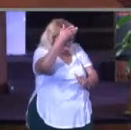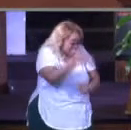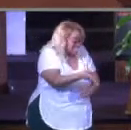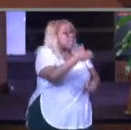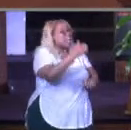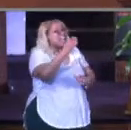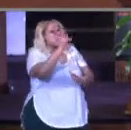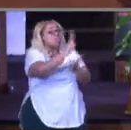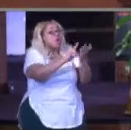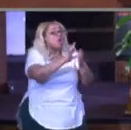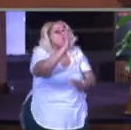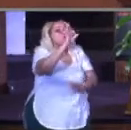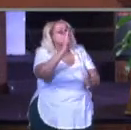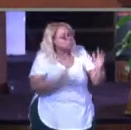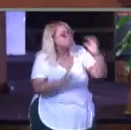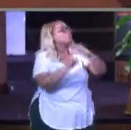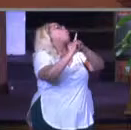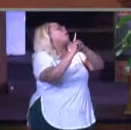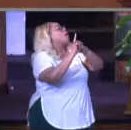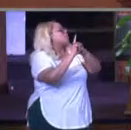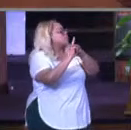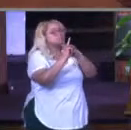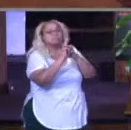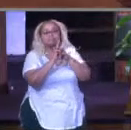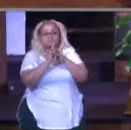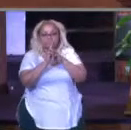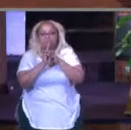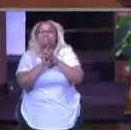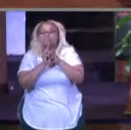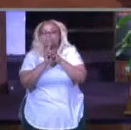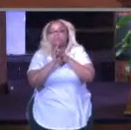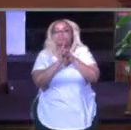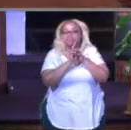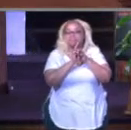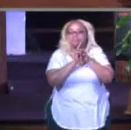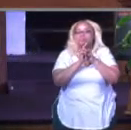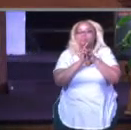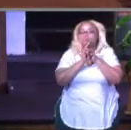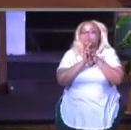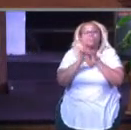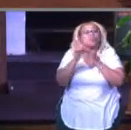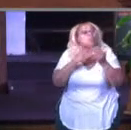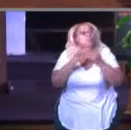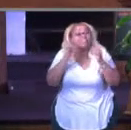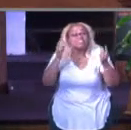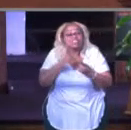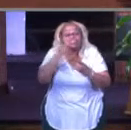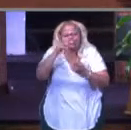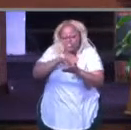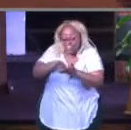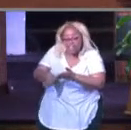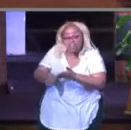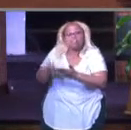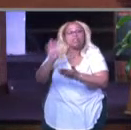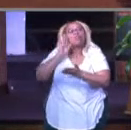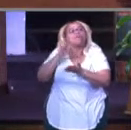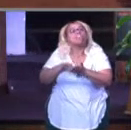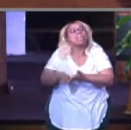there, and the Holy Ghost showed him. I said, Whatever sins you forgive, they're